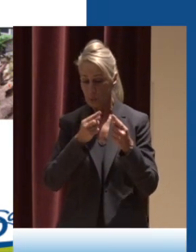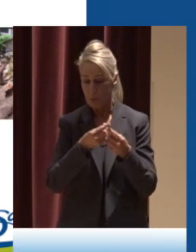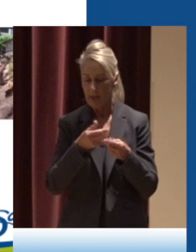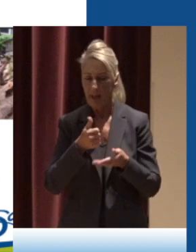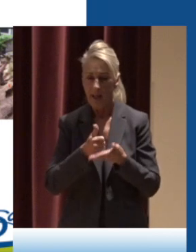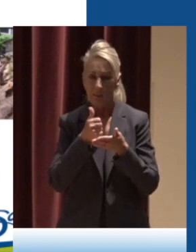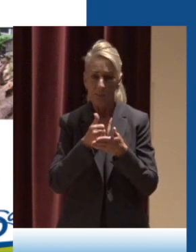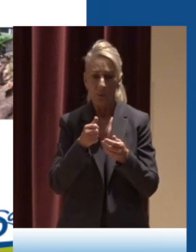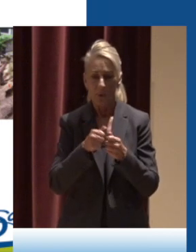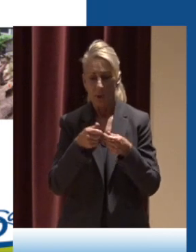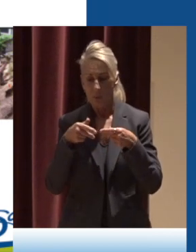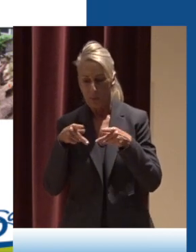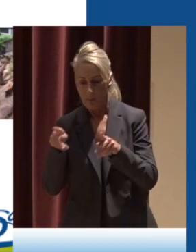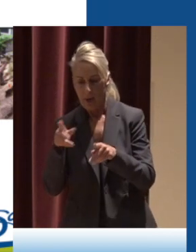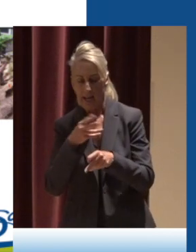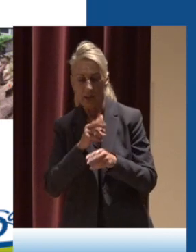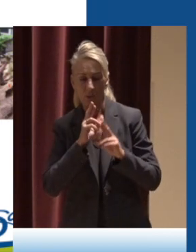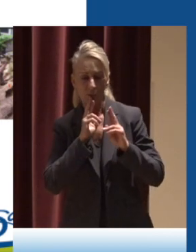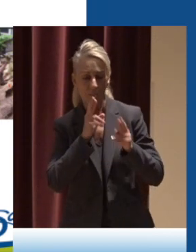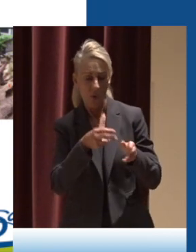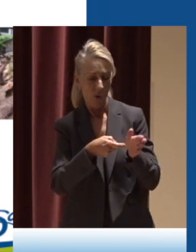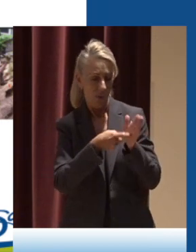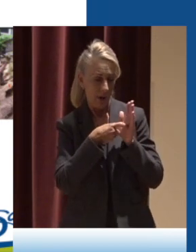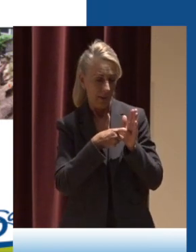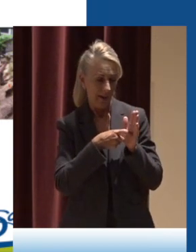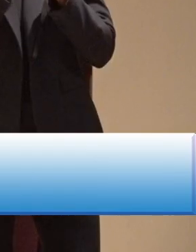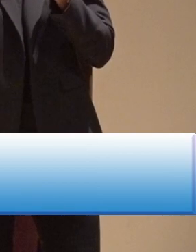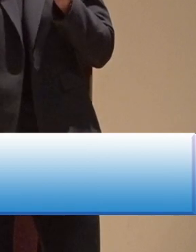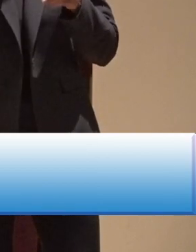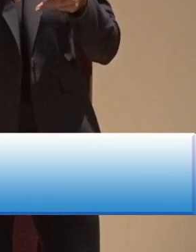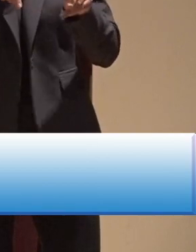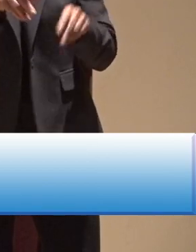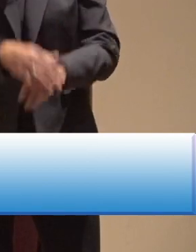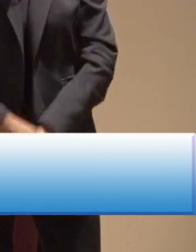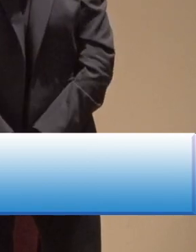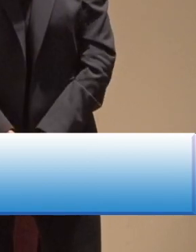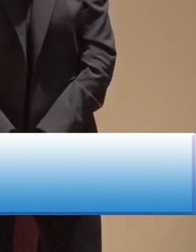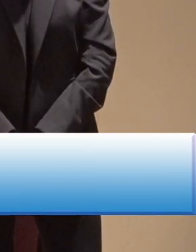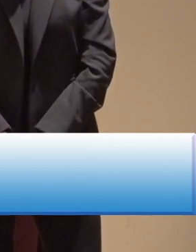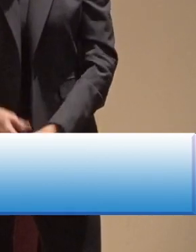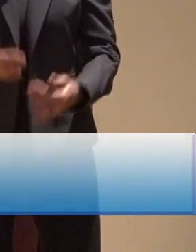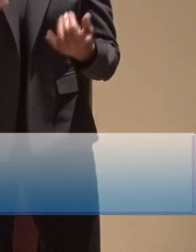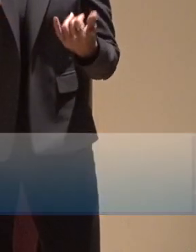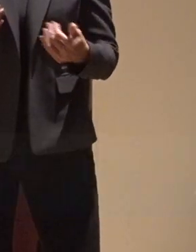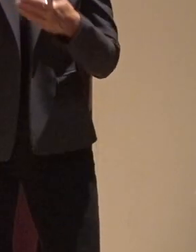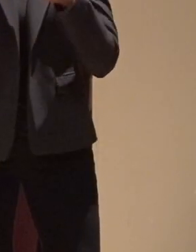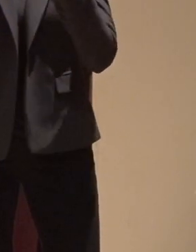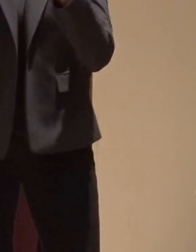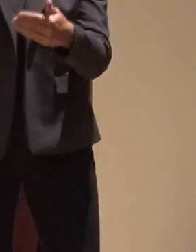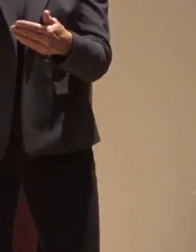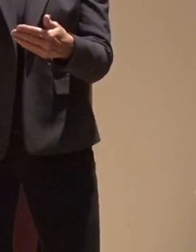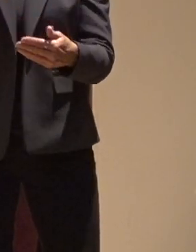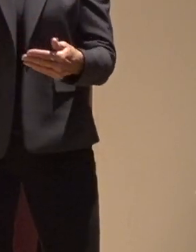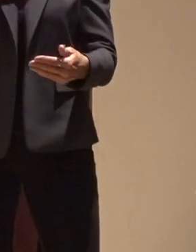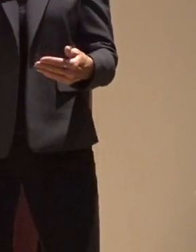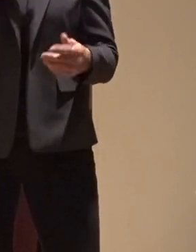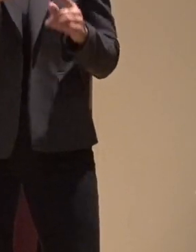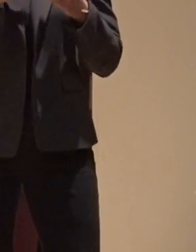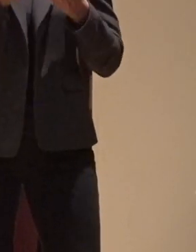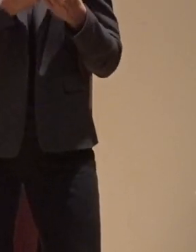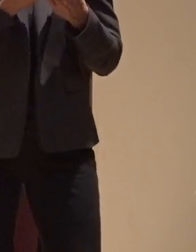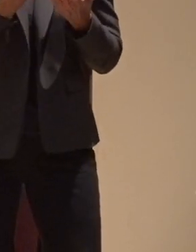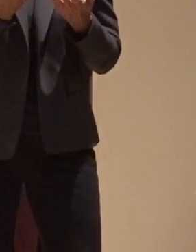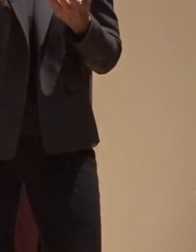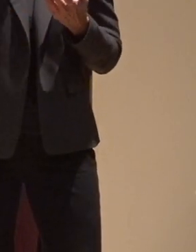permitting and reporting requirements of our permit I would now want to move on to what my work group does for